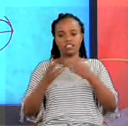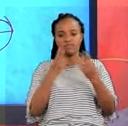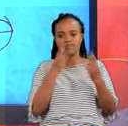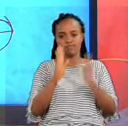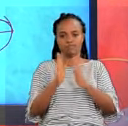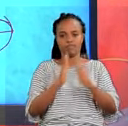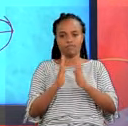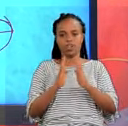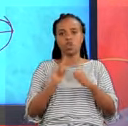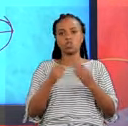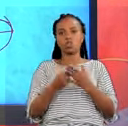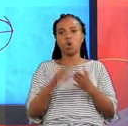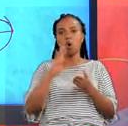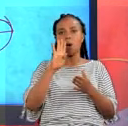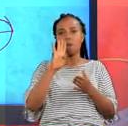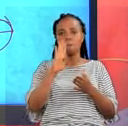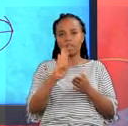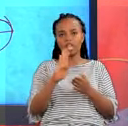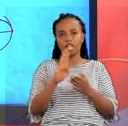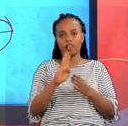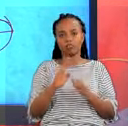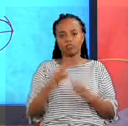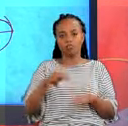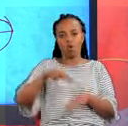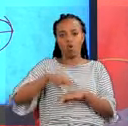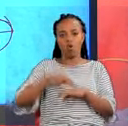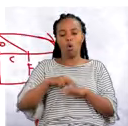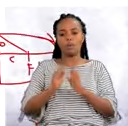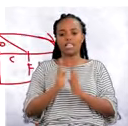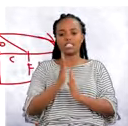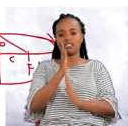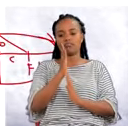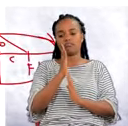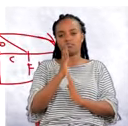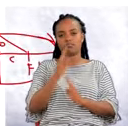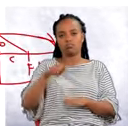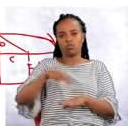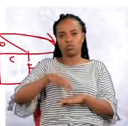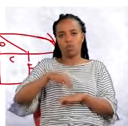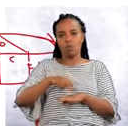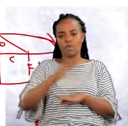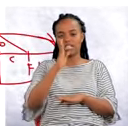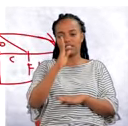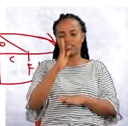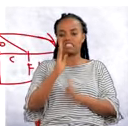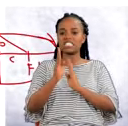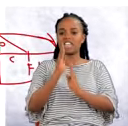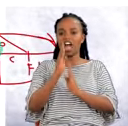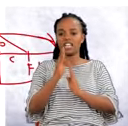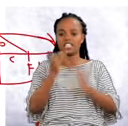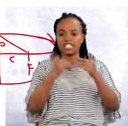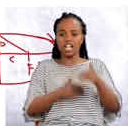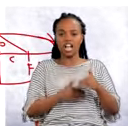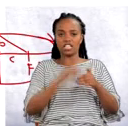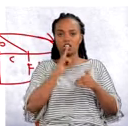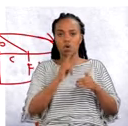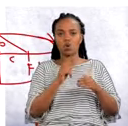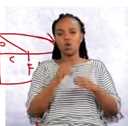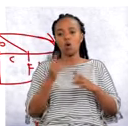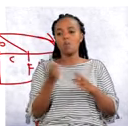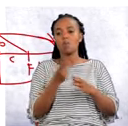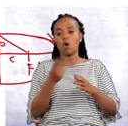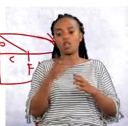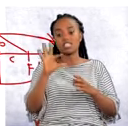Since B is a common side for both, we have C and 90 degree here on